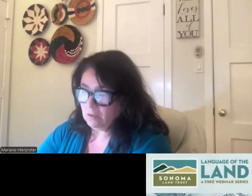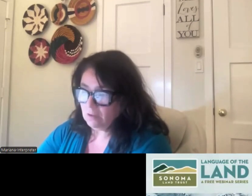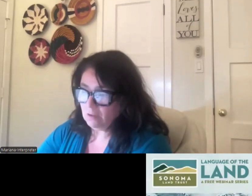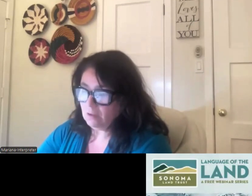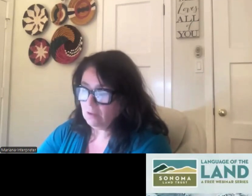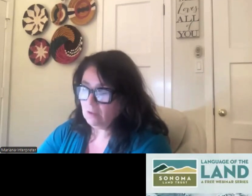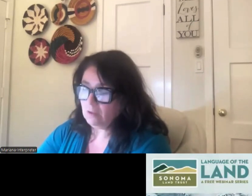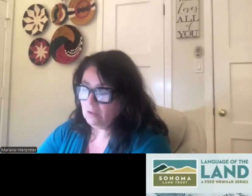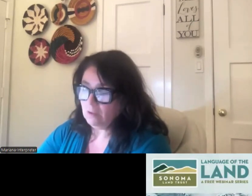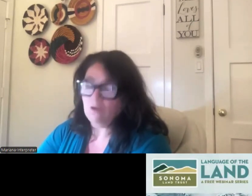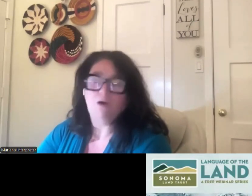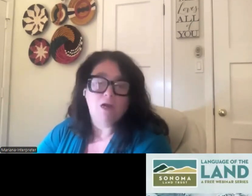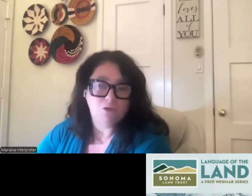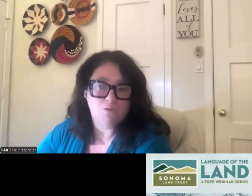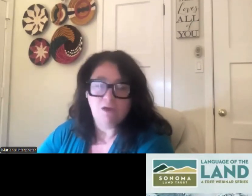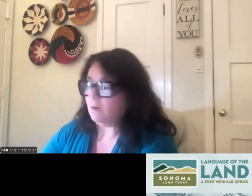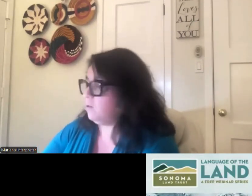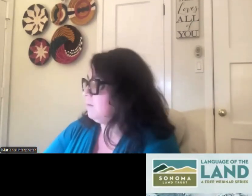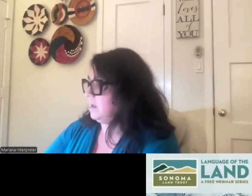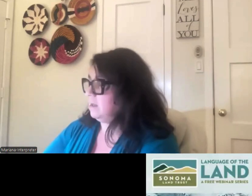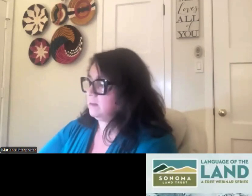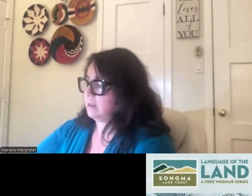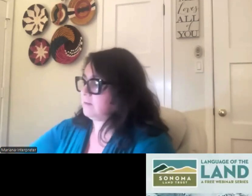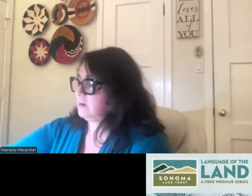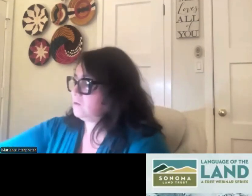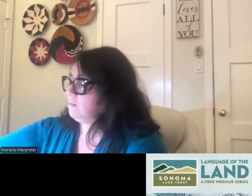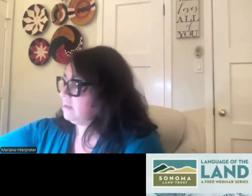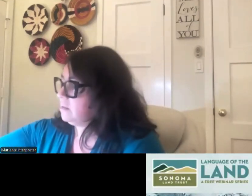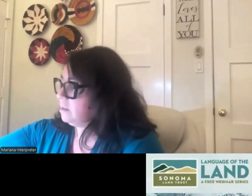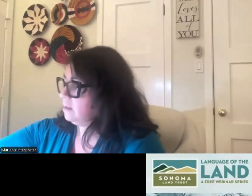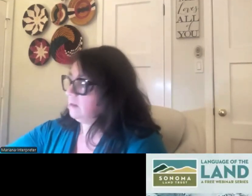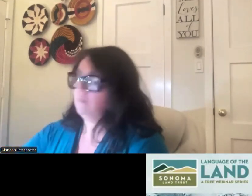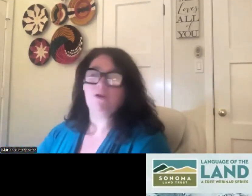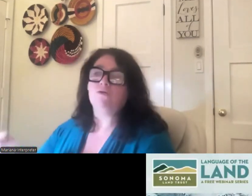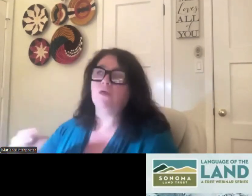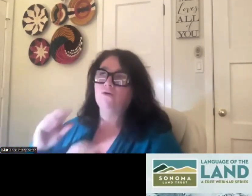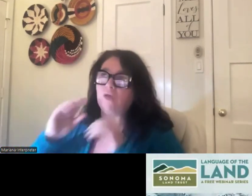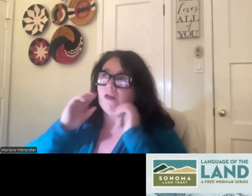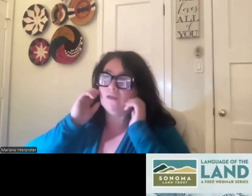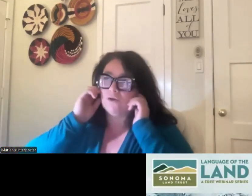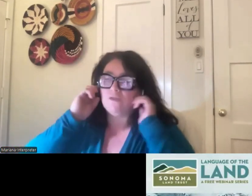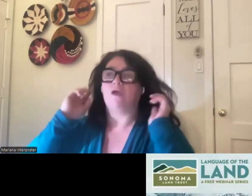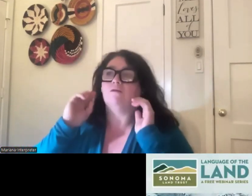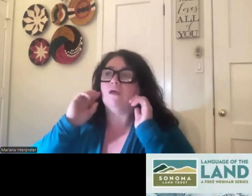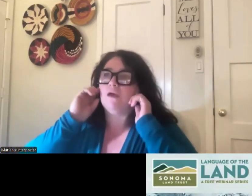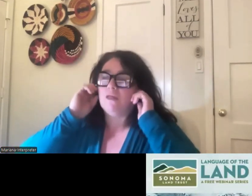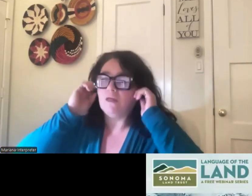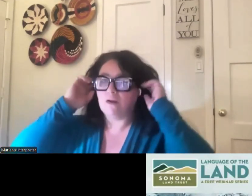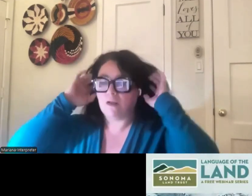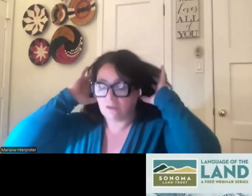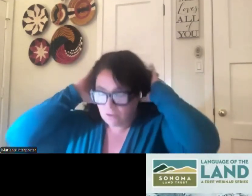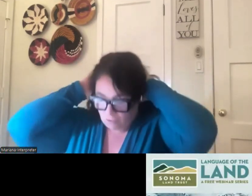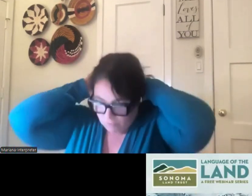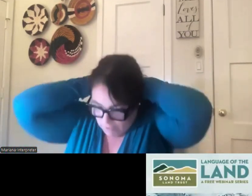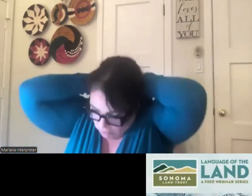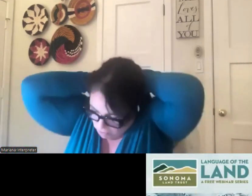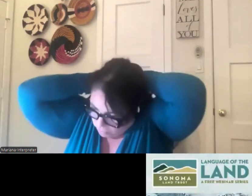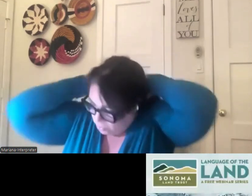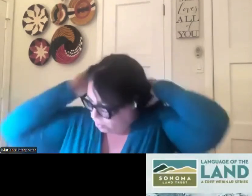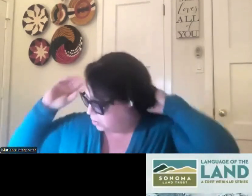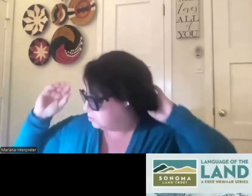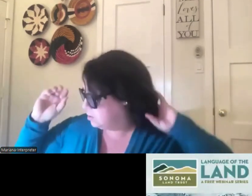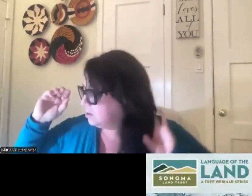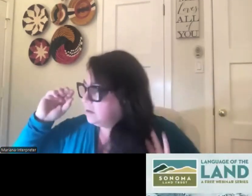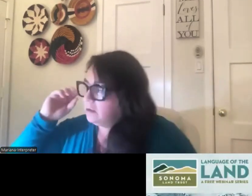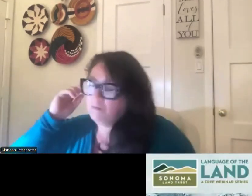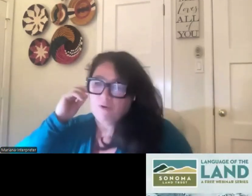I wish we had time to really get into that. But I do encourage you to stay in touch with us because that's really the